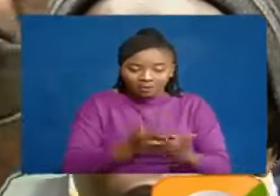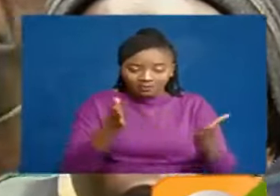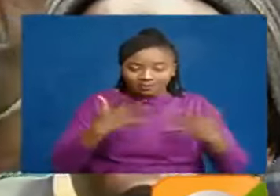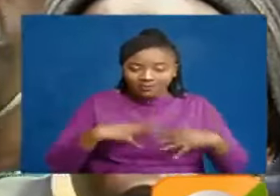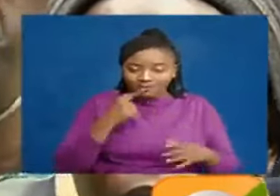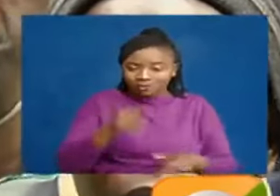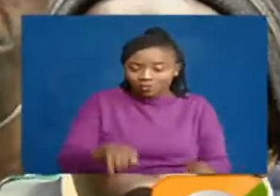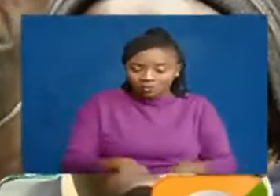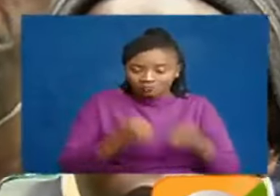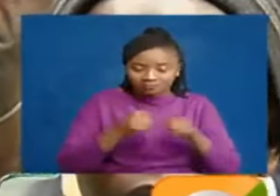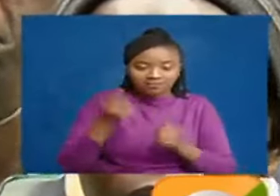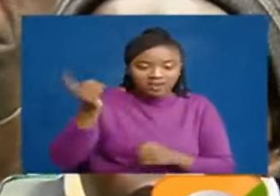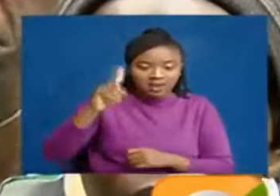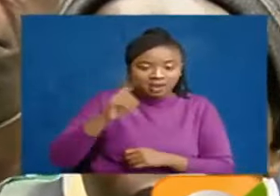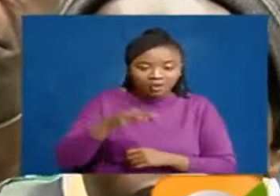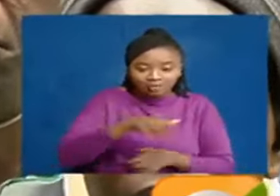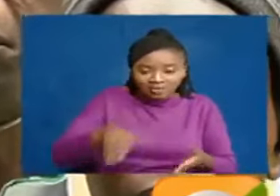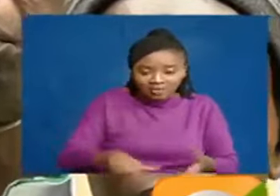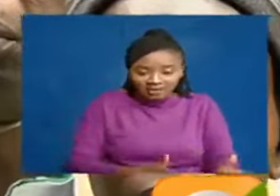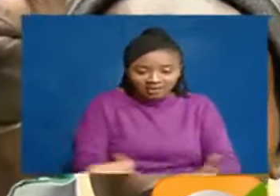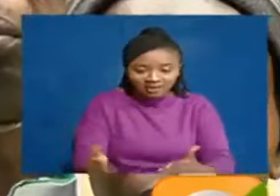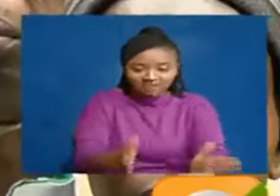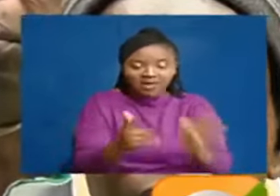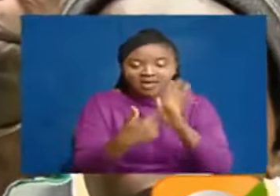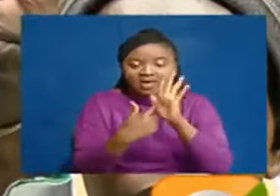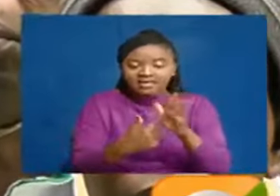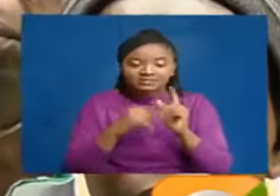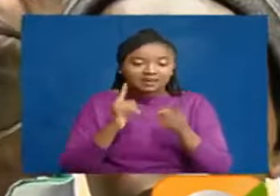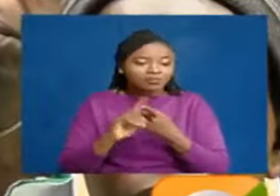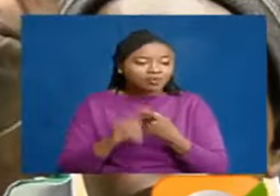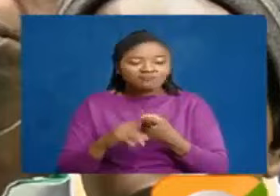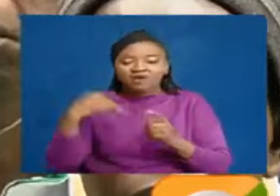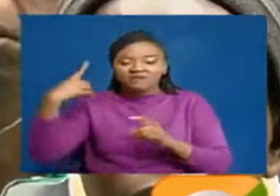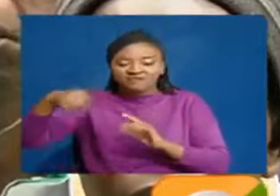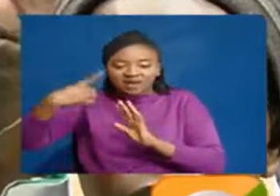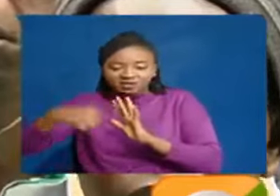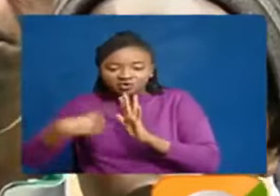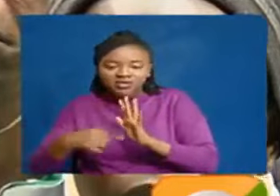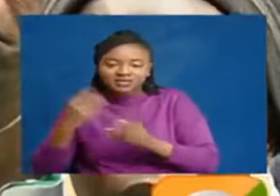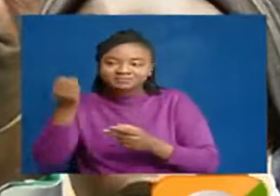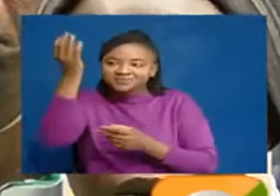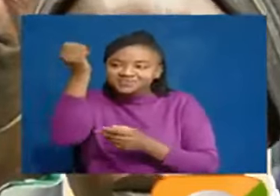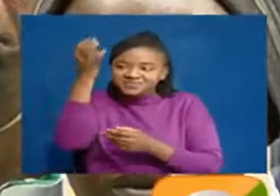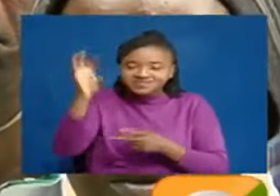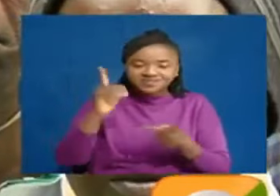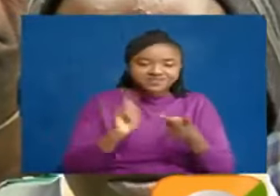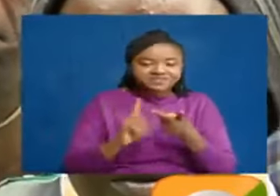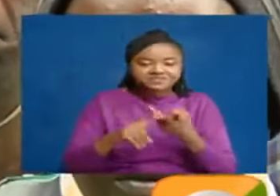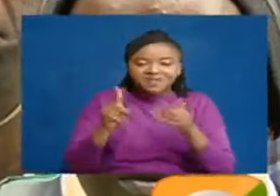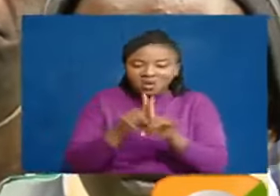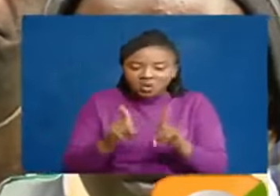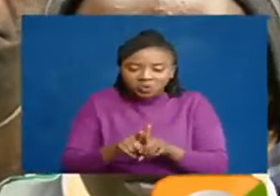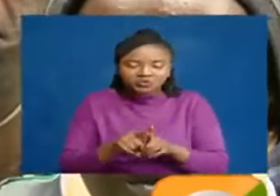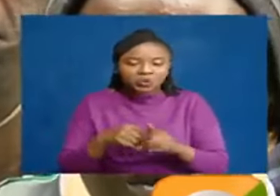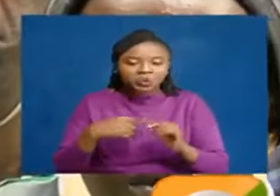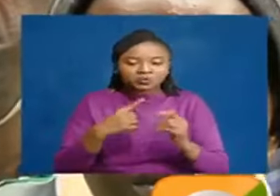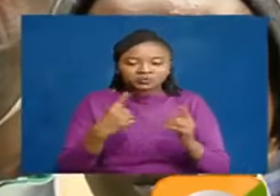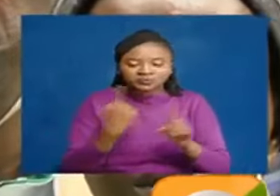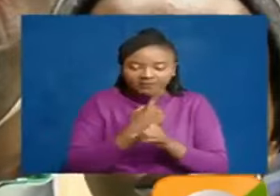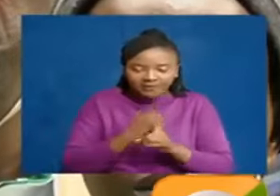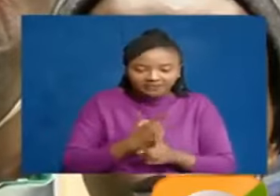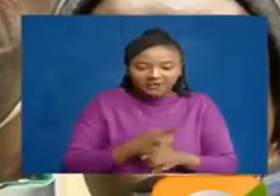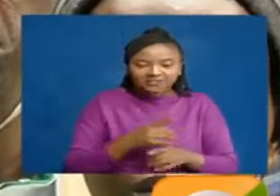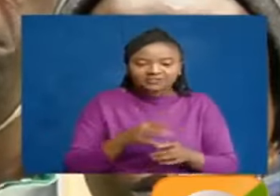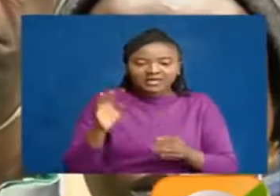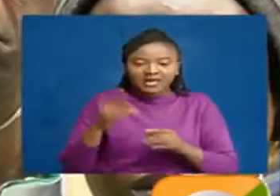industries, factories, slaughterhouses, Nairobi Water and Sewer Company, Adi Water